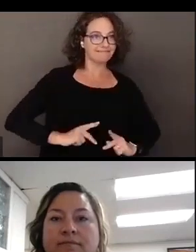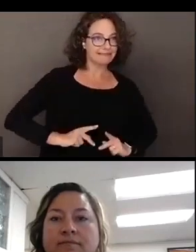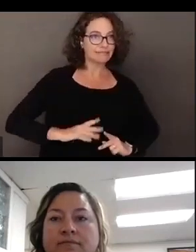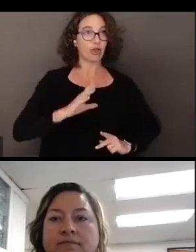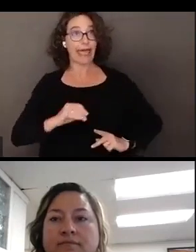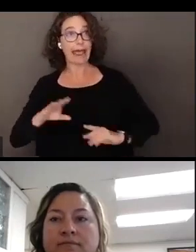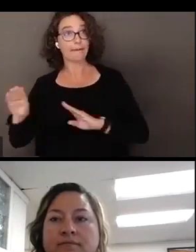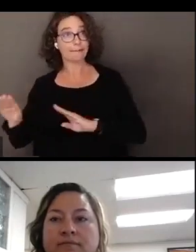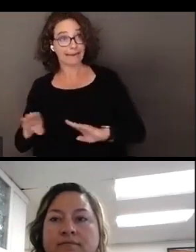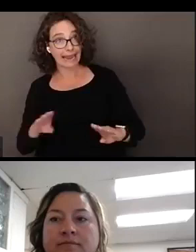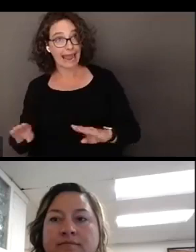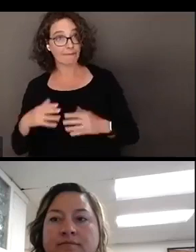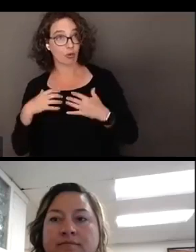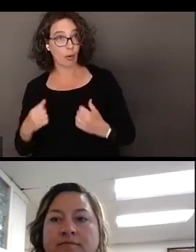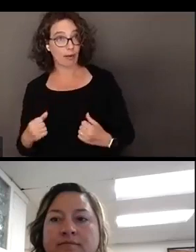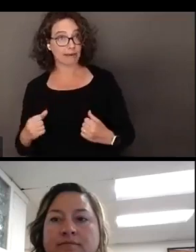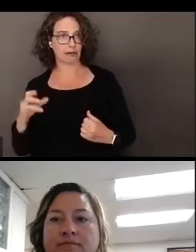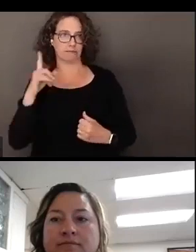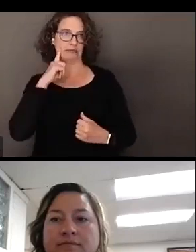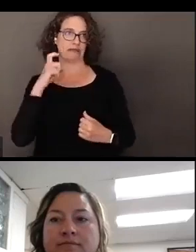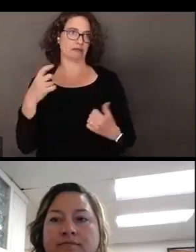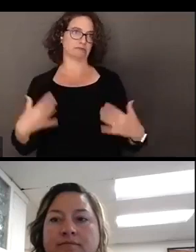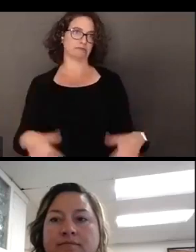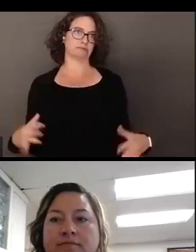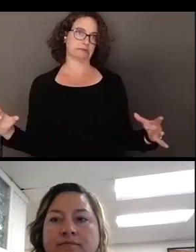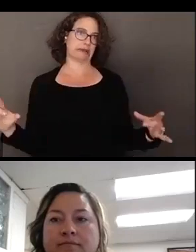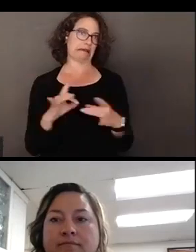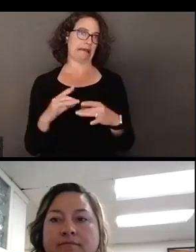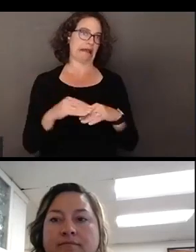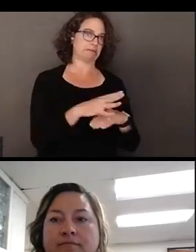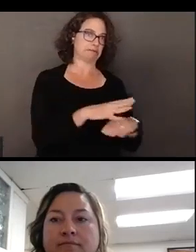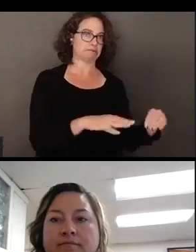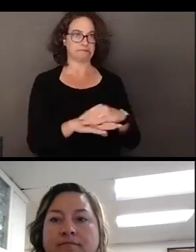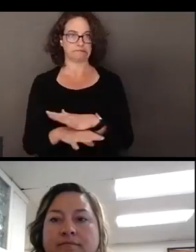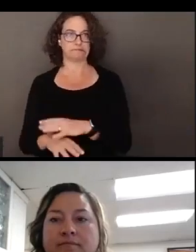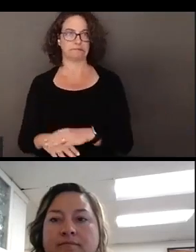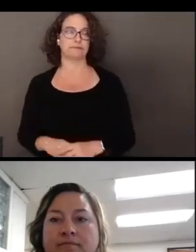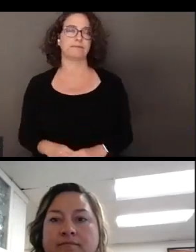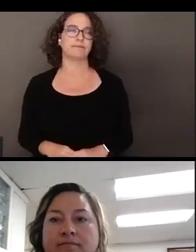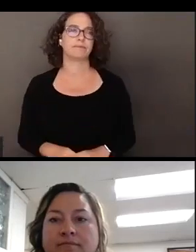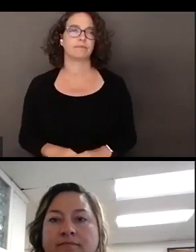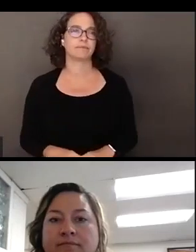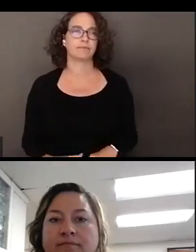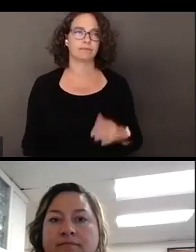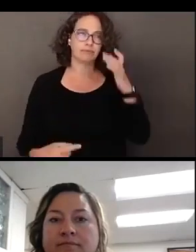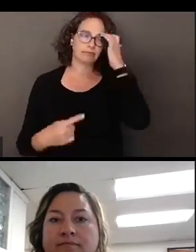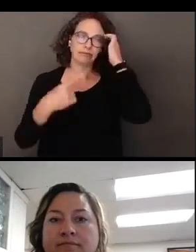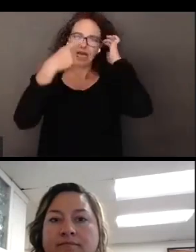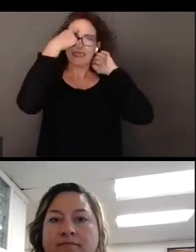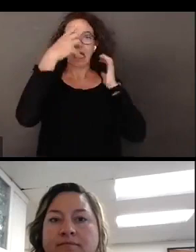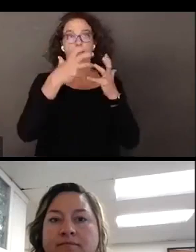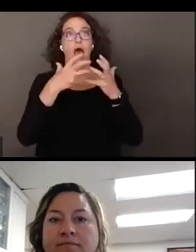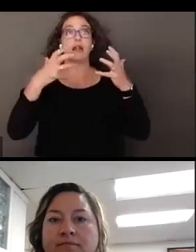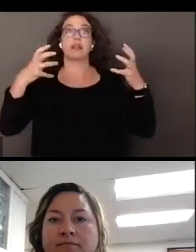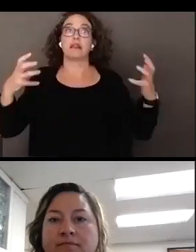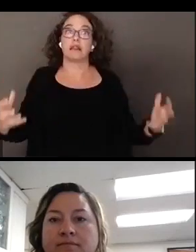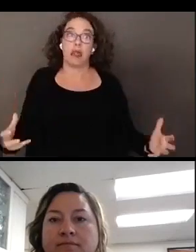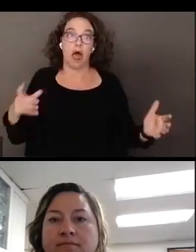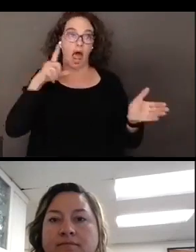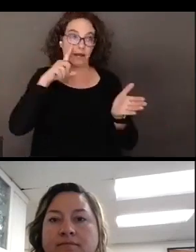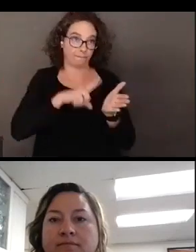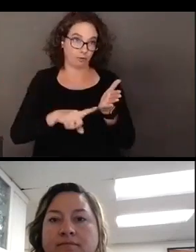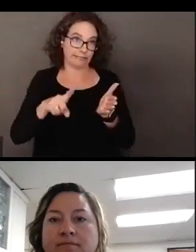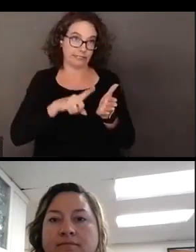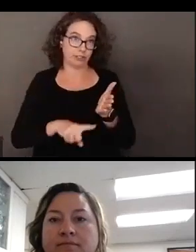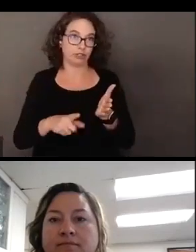know that those two are so intimately linked. And so if you think about, there's a ton of research on this link too. And some of the most